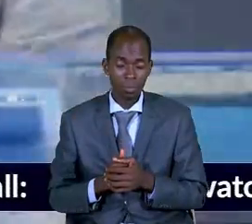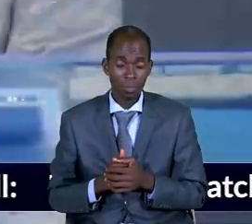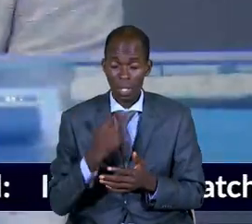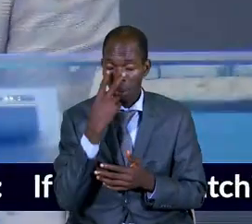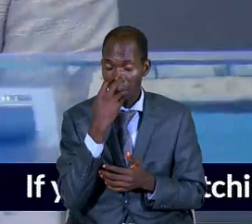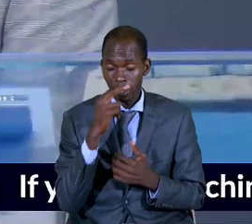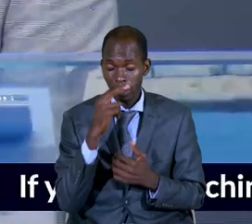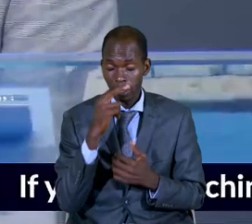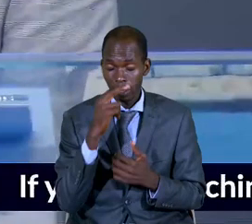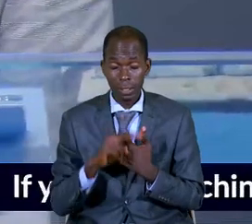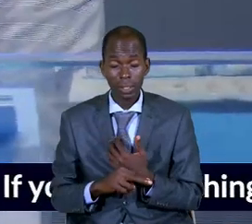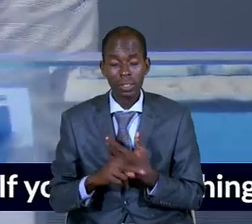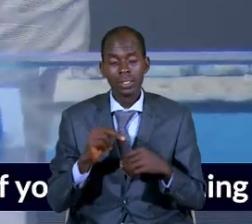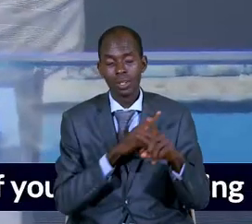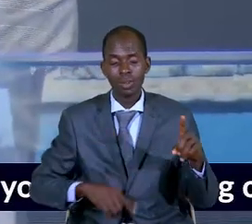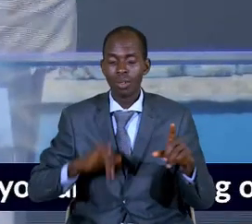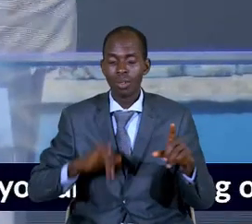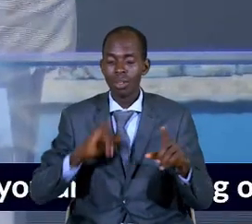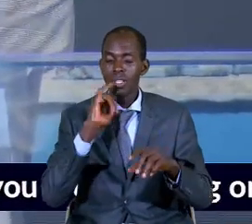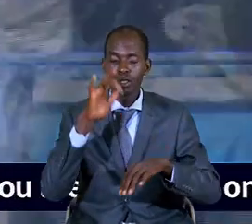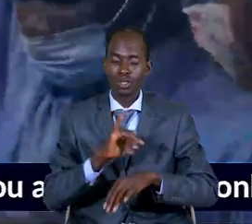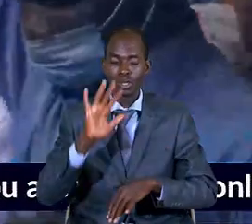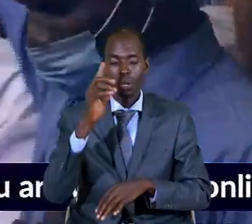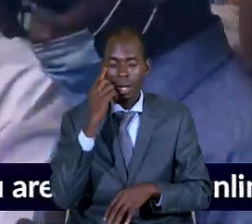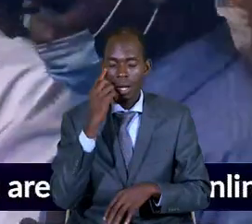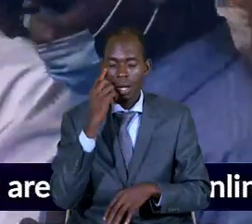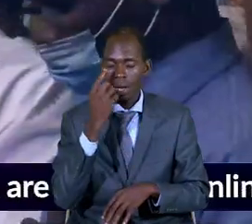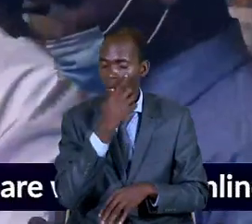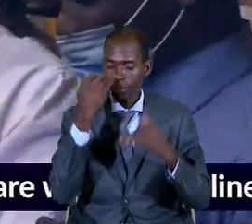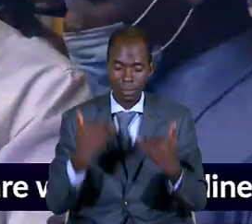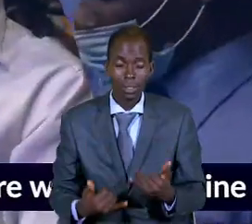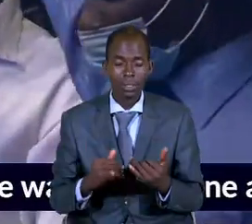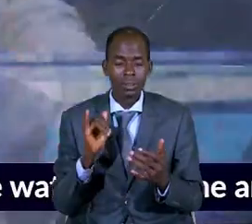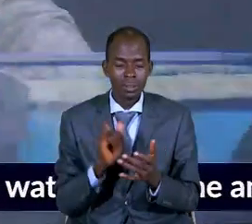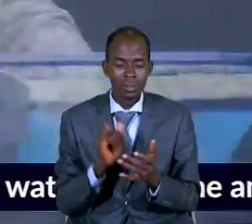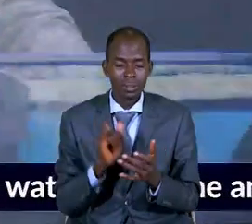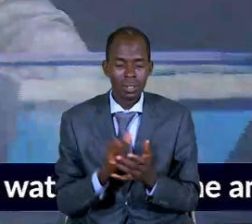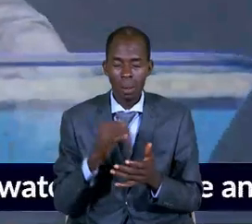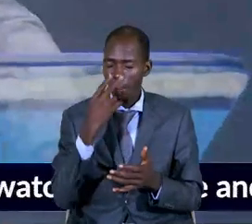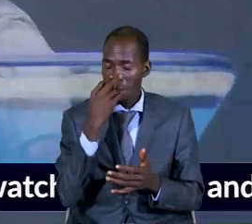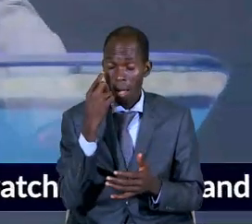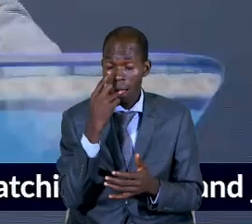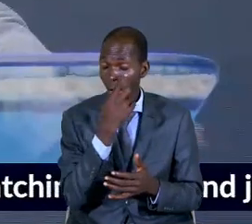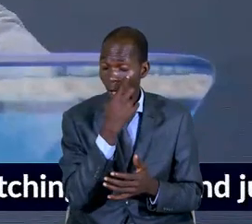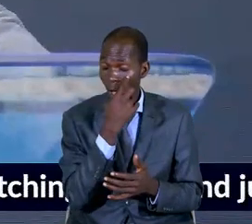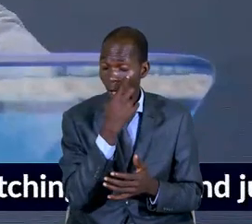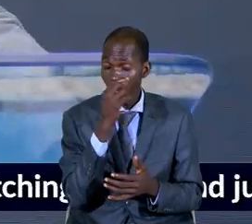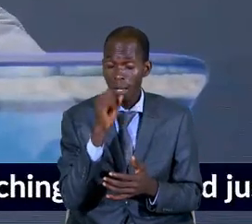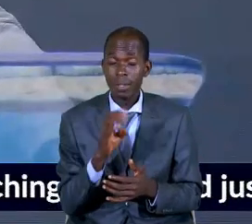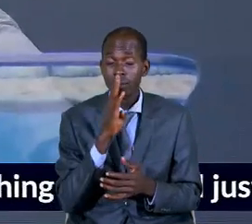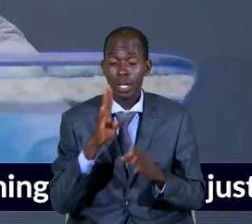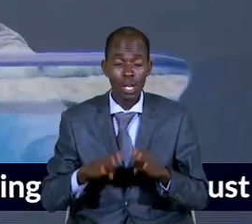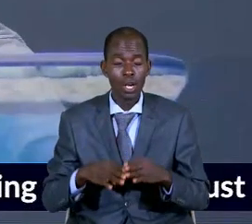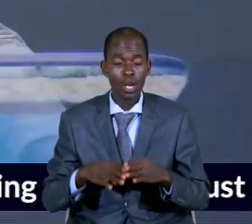Blindness, the Lord is touching your eyes right now. Those blind eyes be